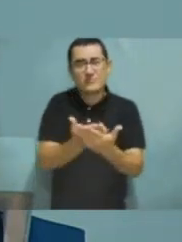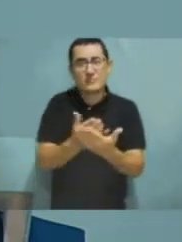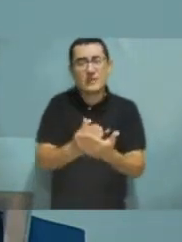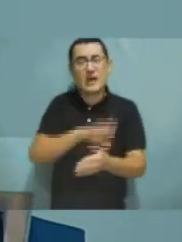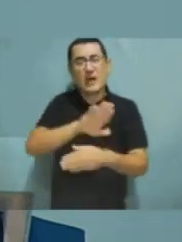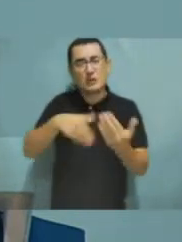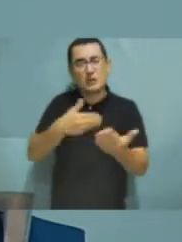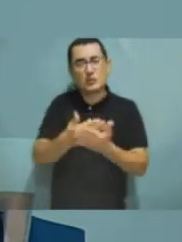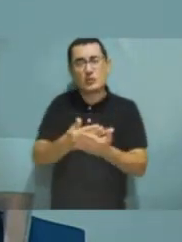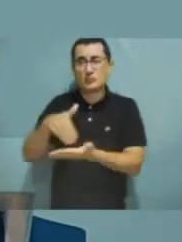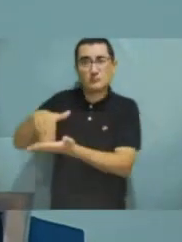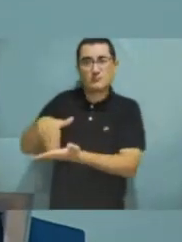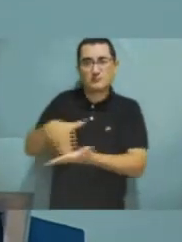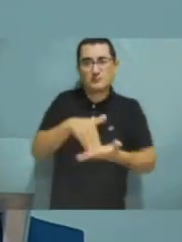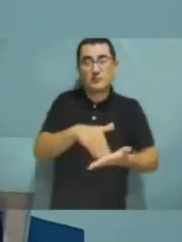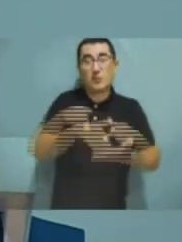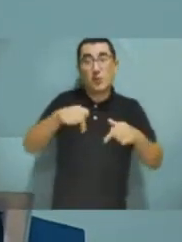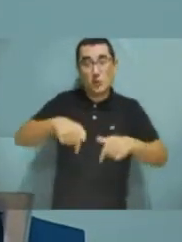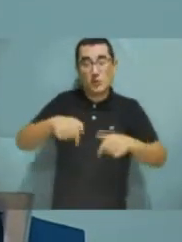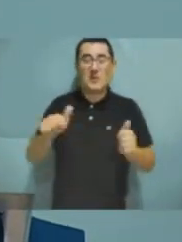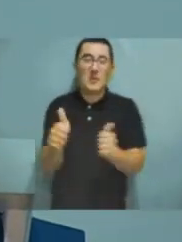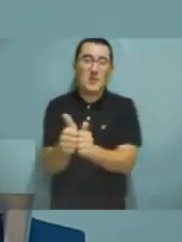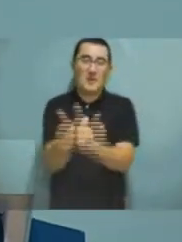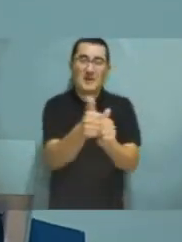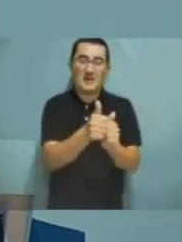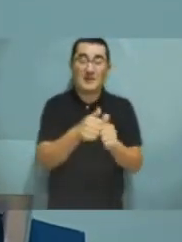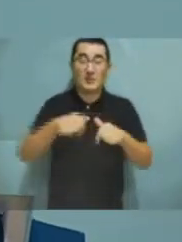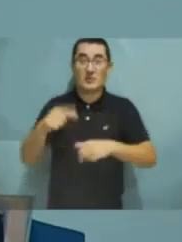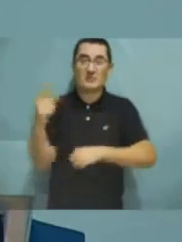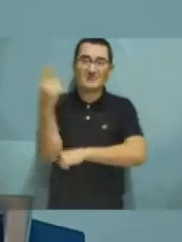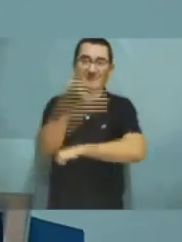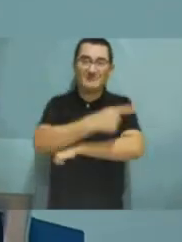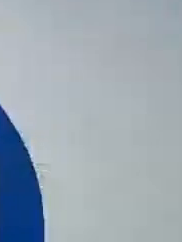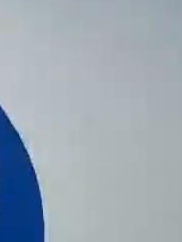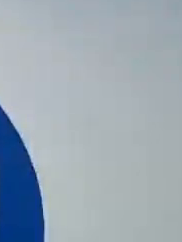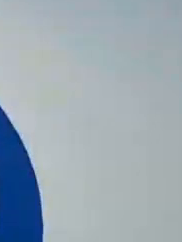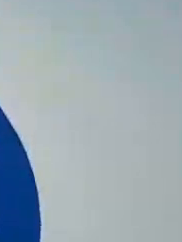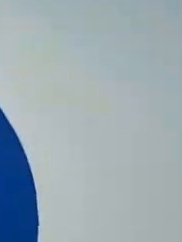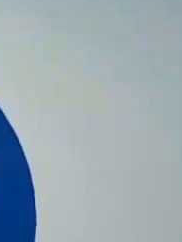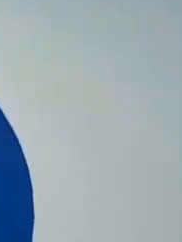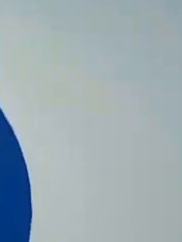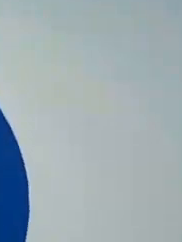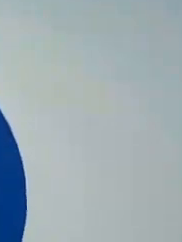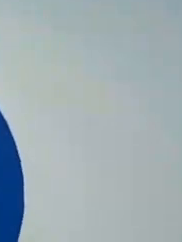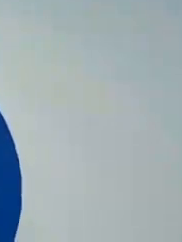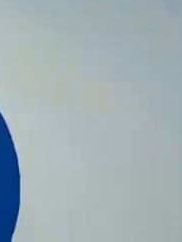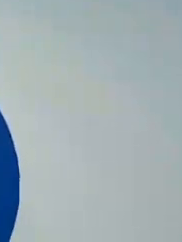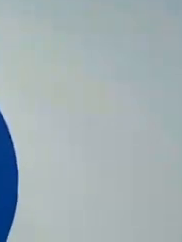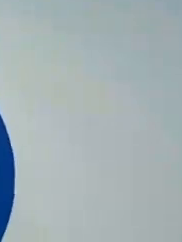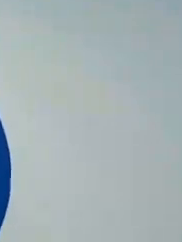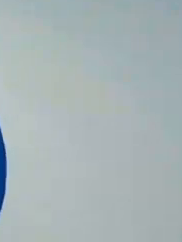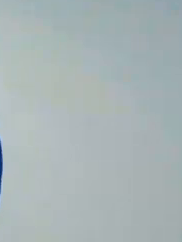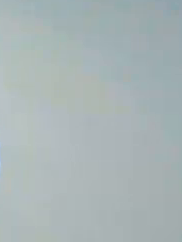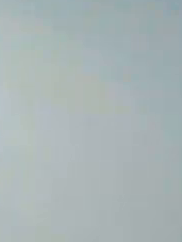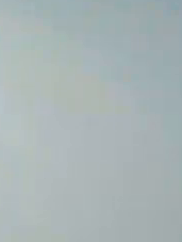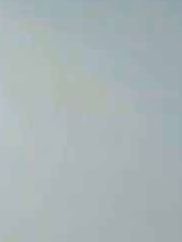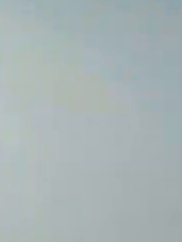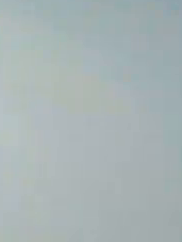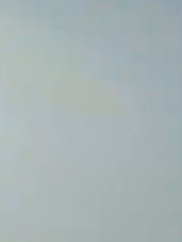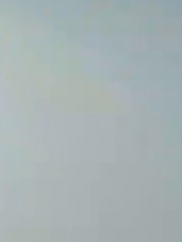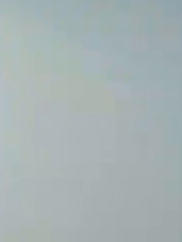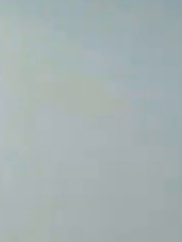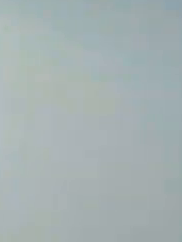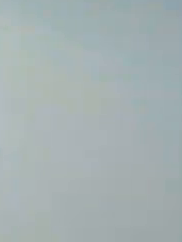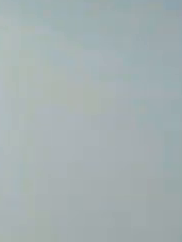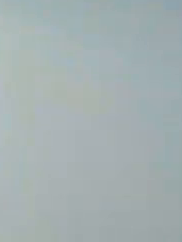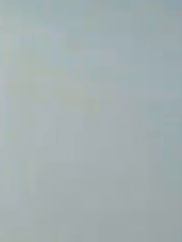much to all the people who are accompanying us today. In particular, to thank Ricardo for